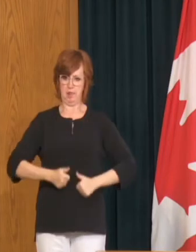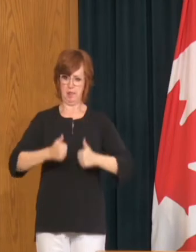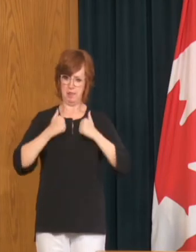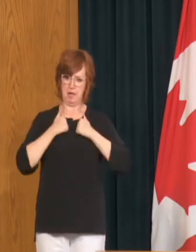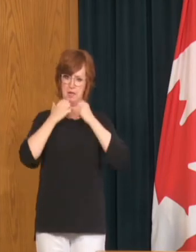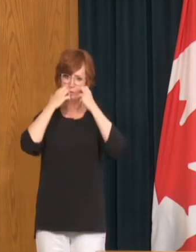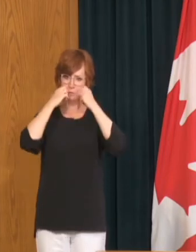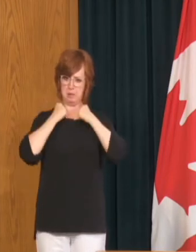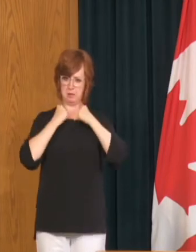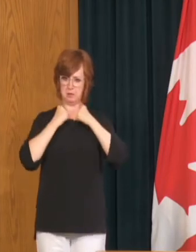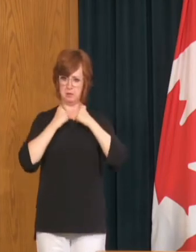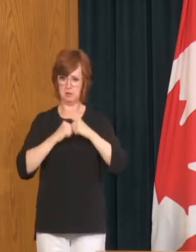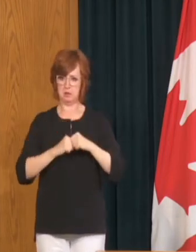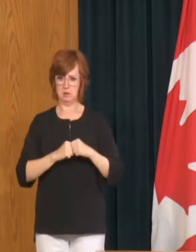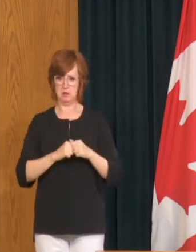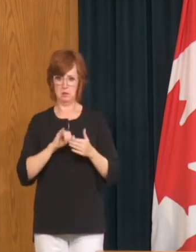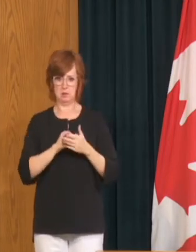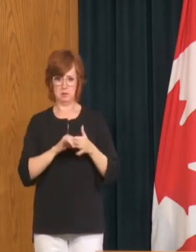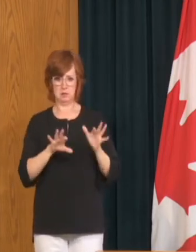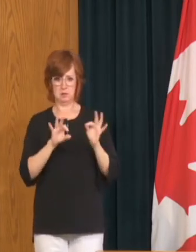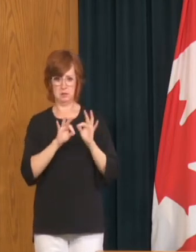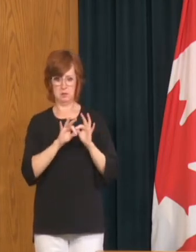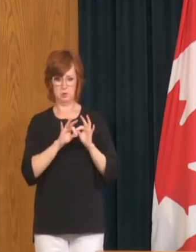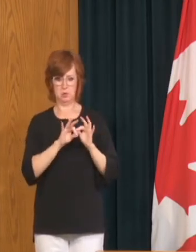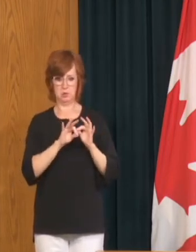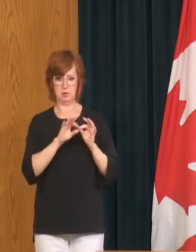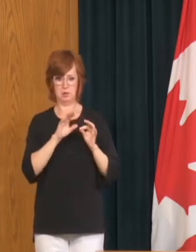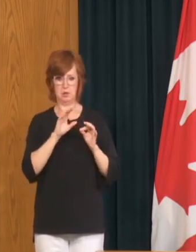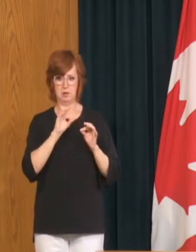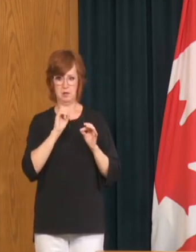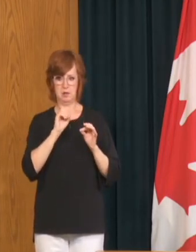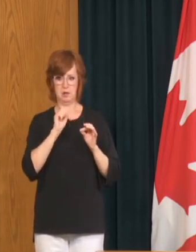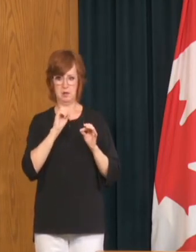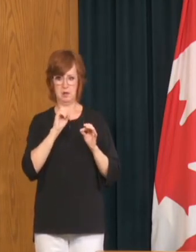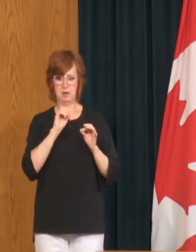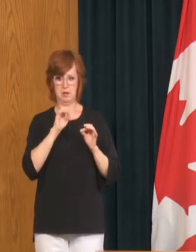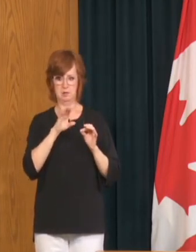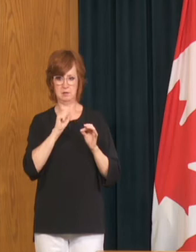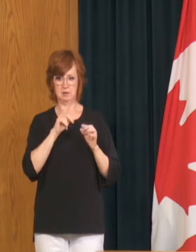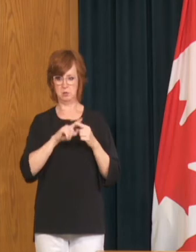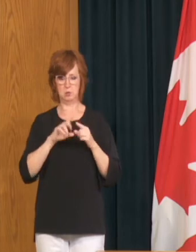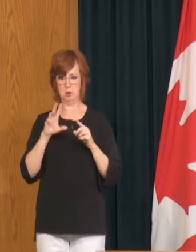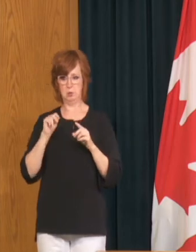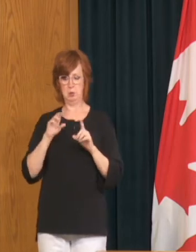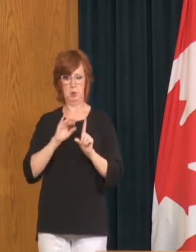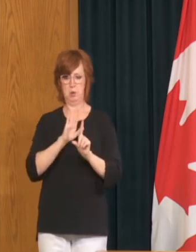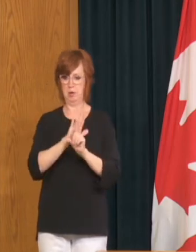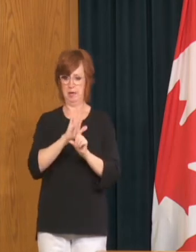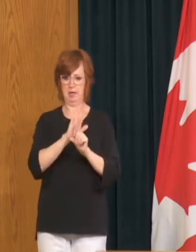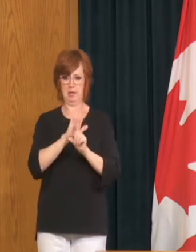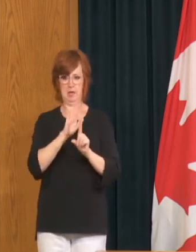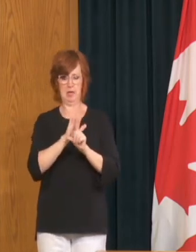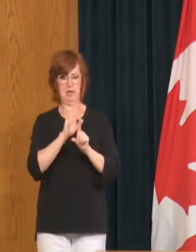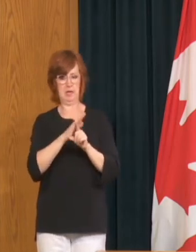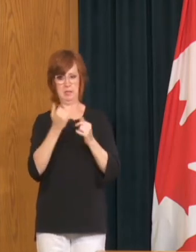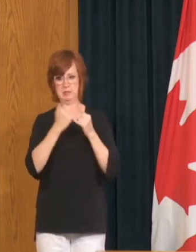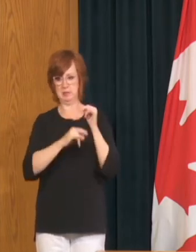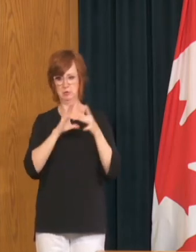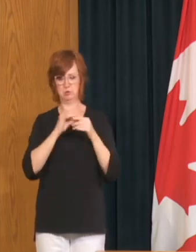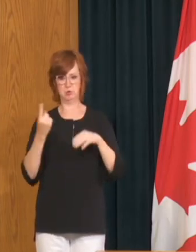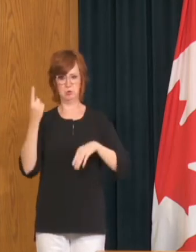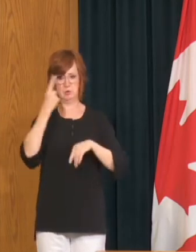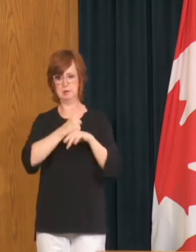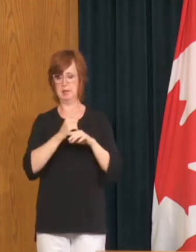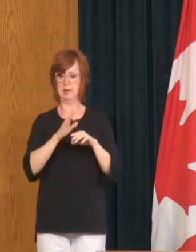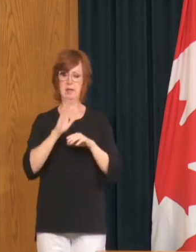the viewpoint of the government, that all lives matter? No, I believe that would be the words of an outgoing MLA in the House here